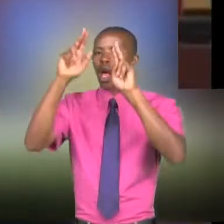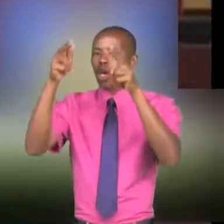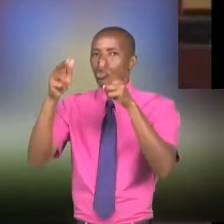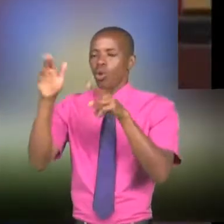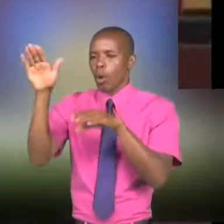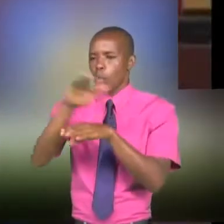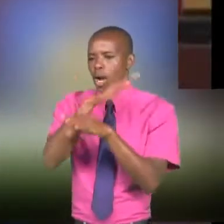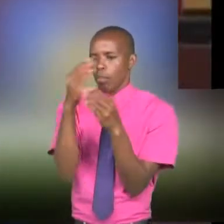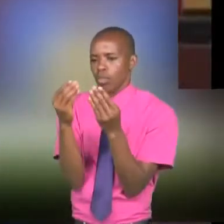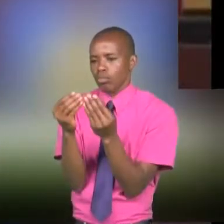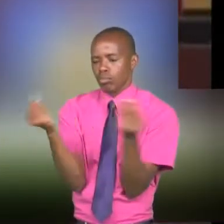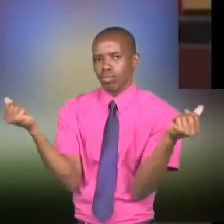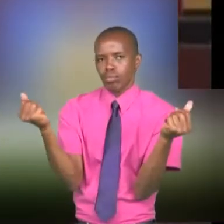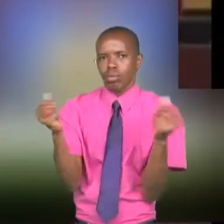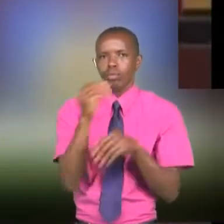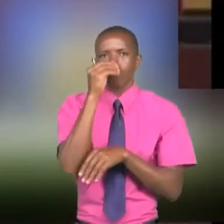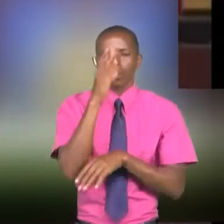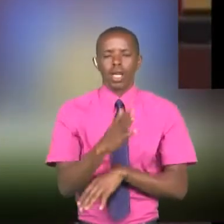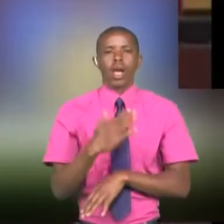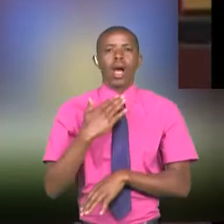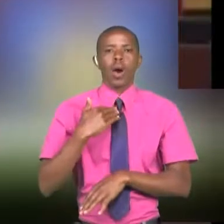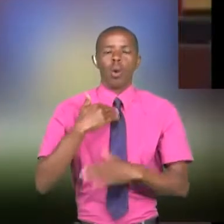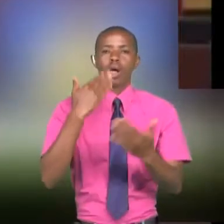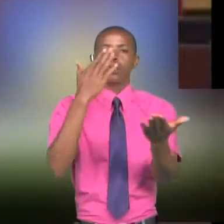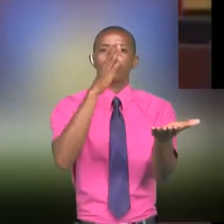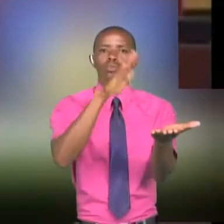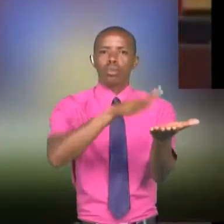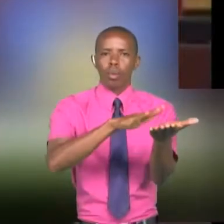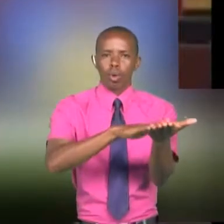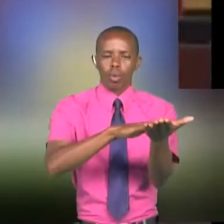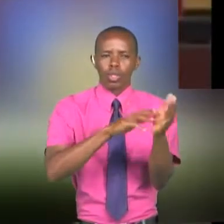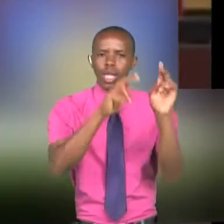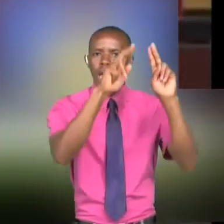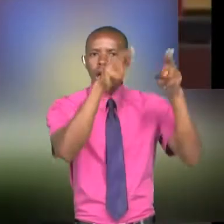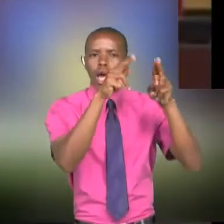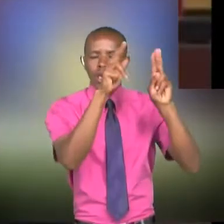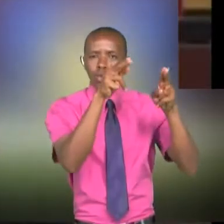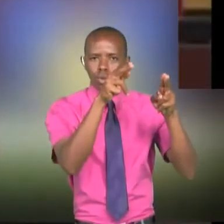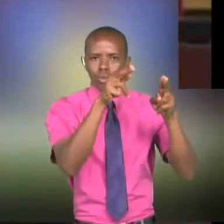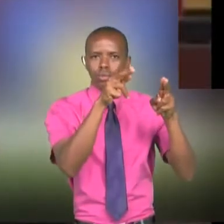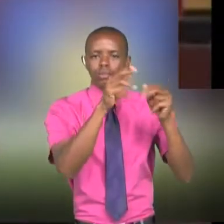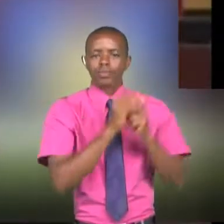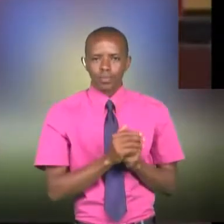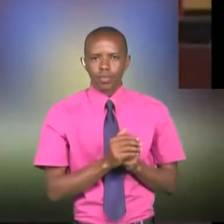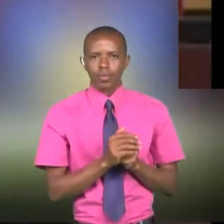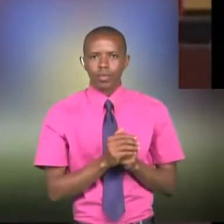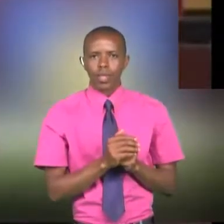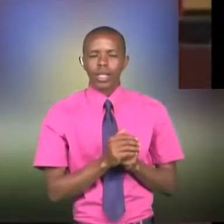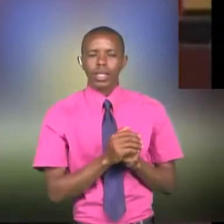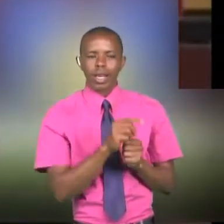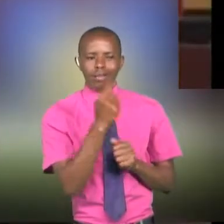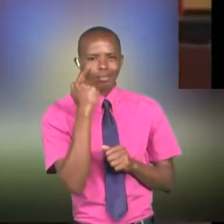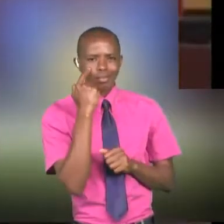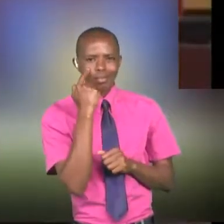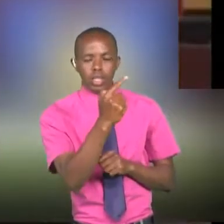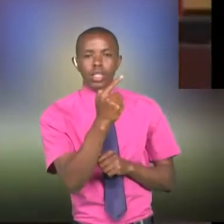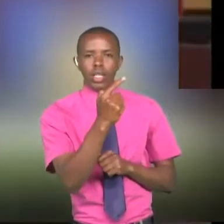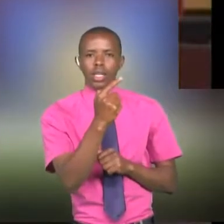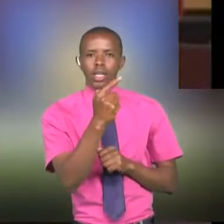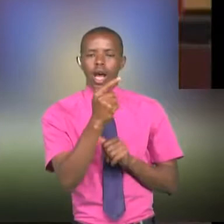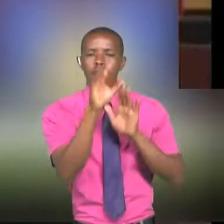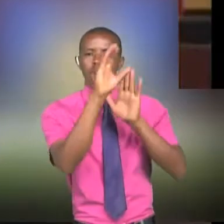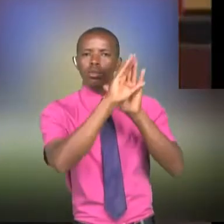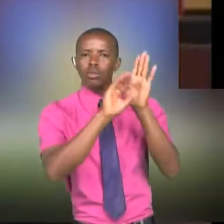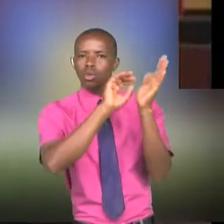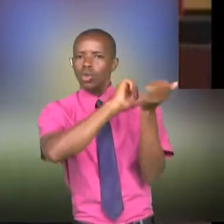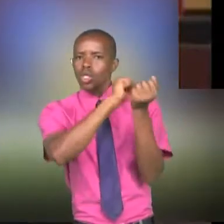dissolution. Mr. Speaker, I want to suggest that these are the kind of issues that are ideal to be considered in a referendum